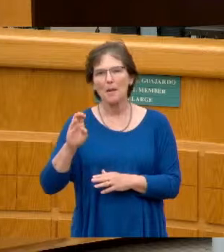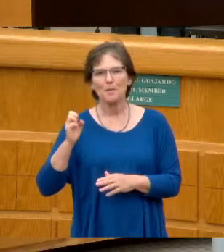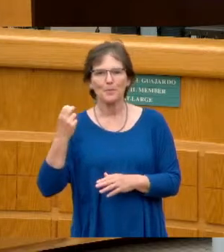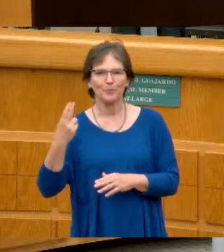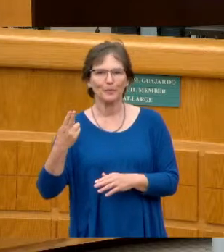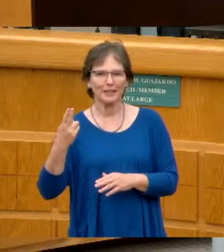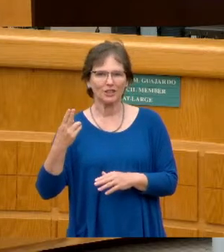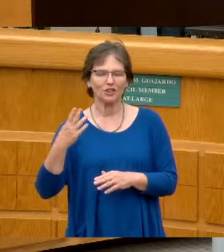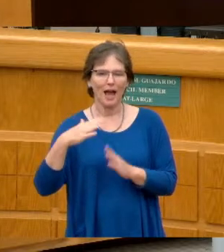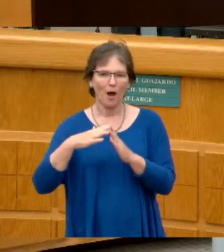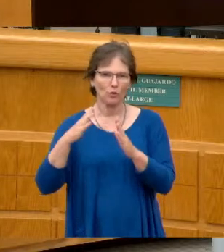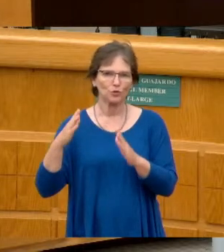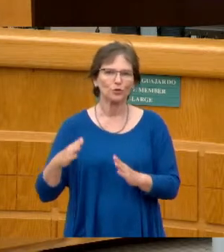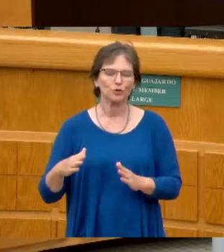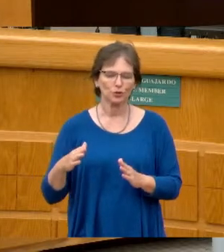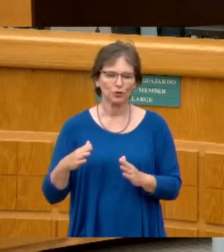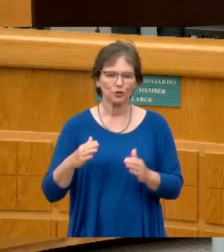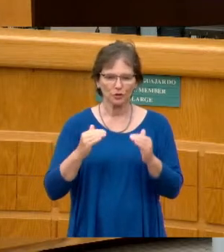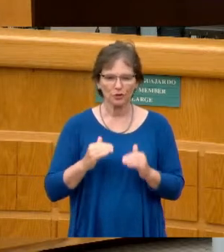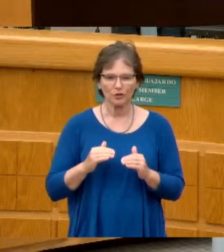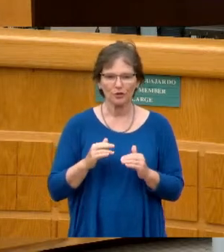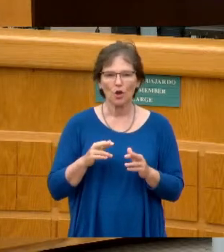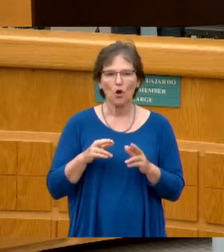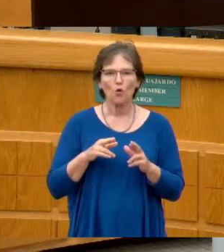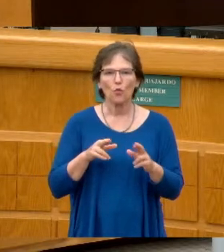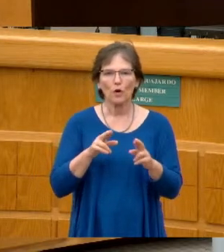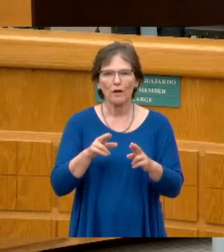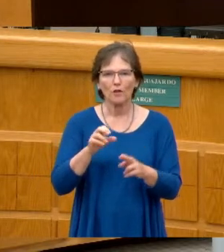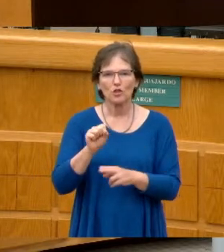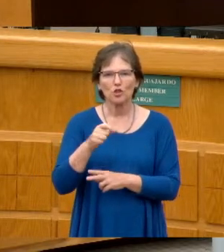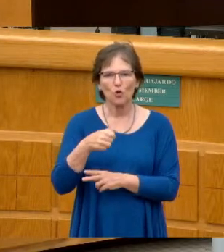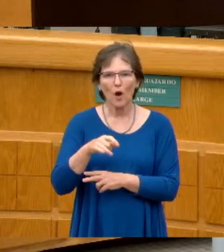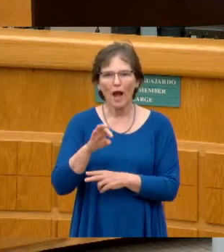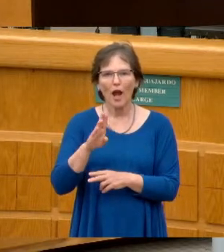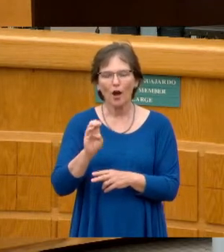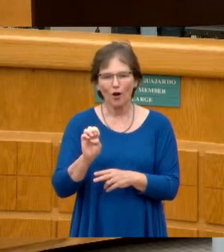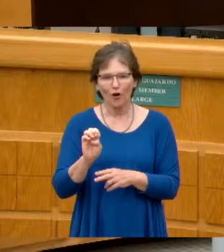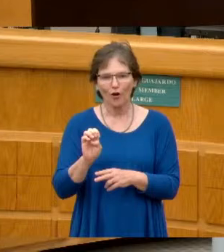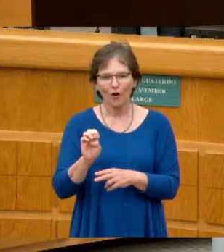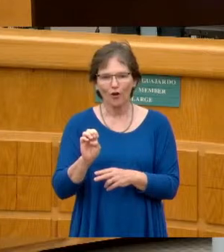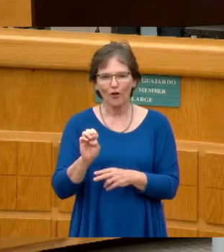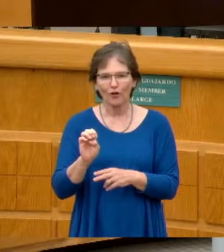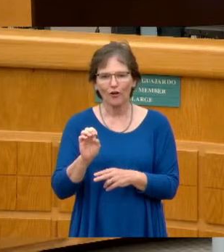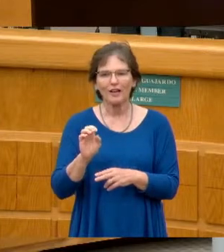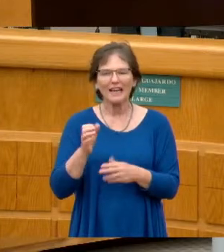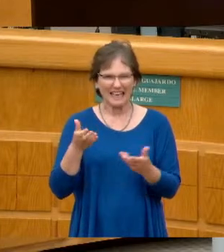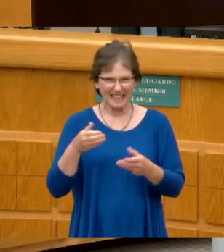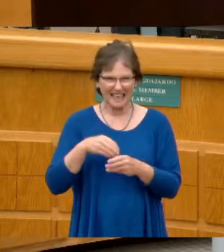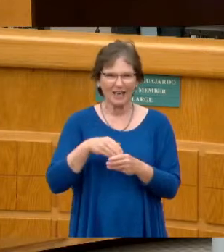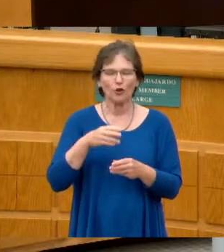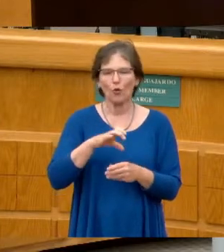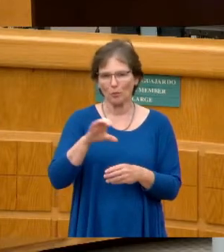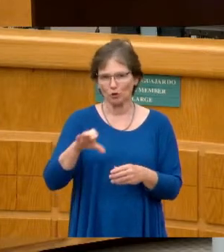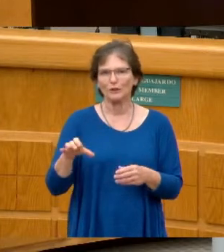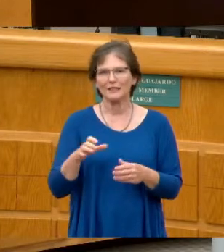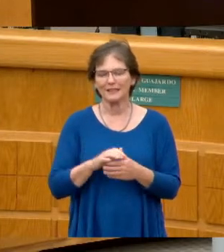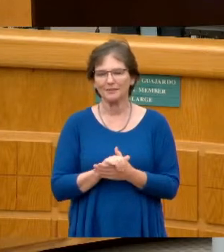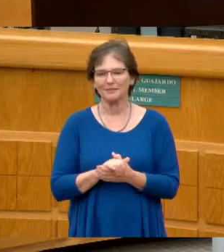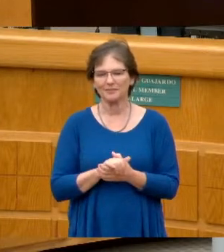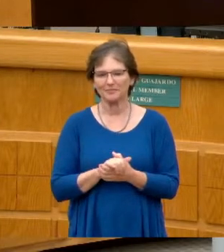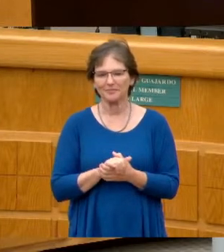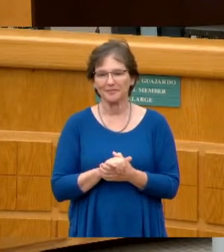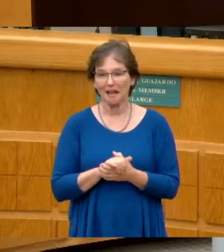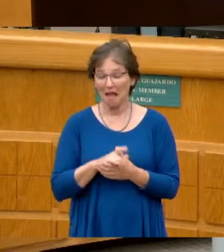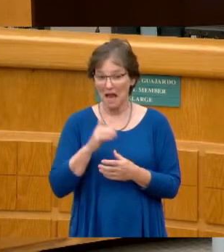the Palmilla Beach Golf Club in Port Aransas, the Agave Bar and Grill on Snapdragon in Port